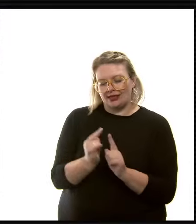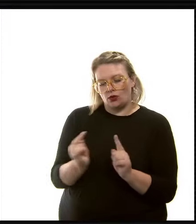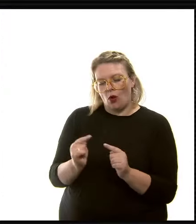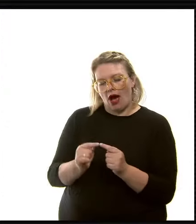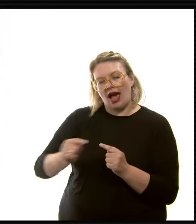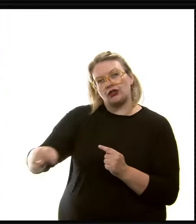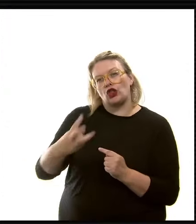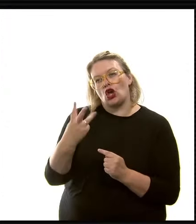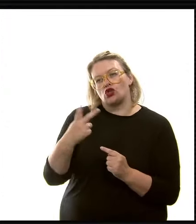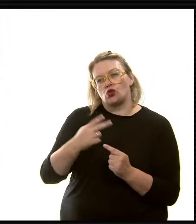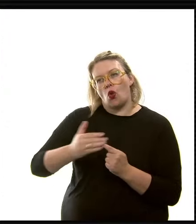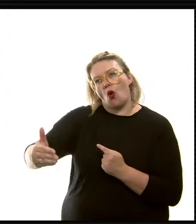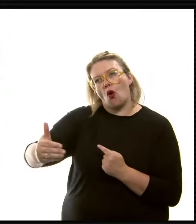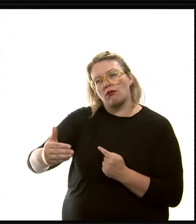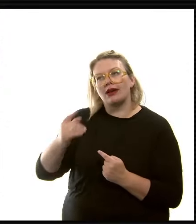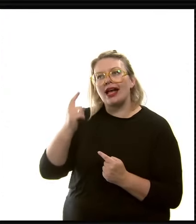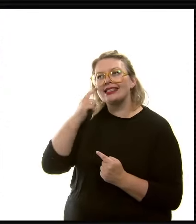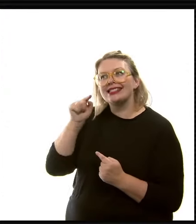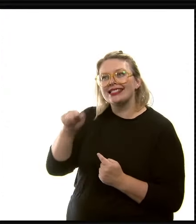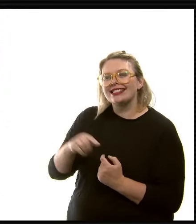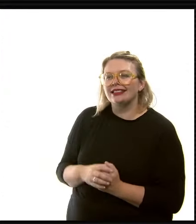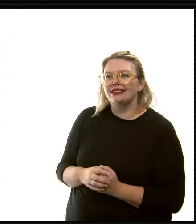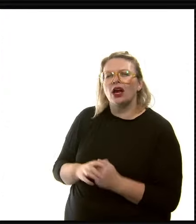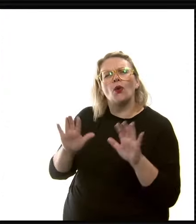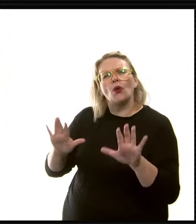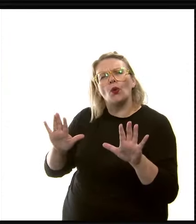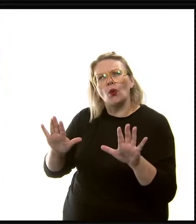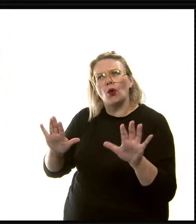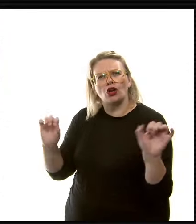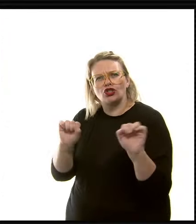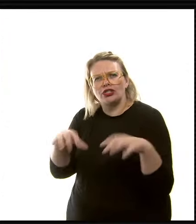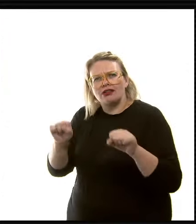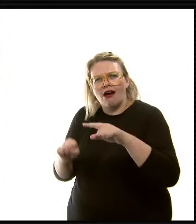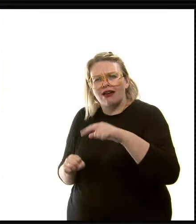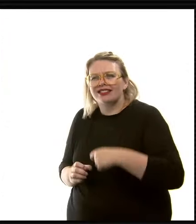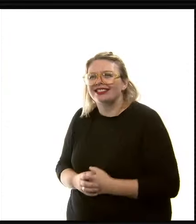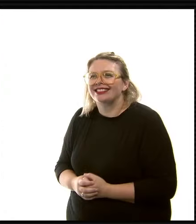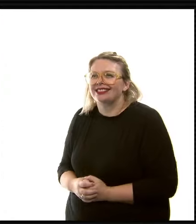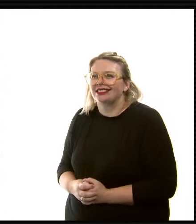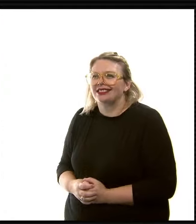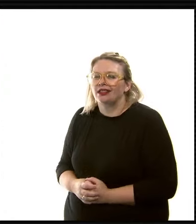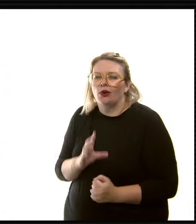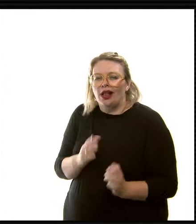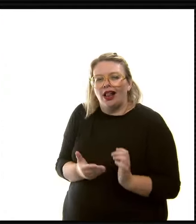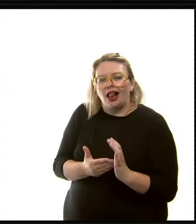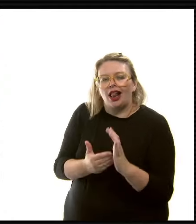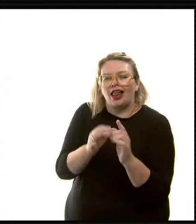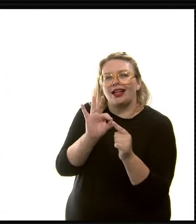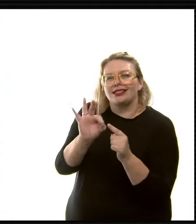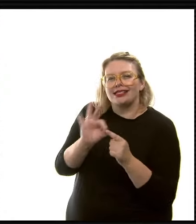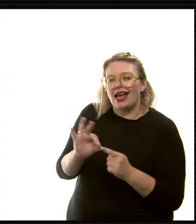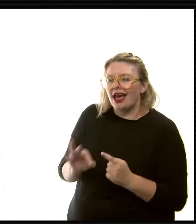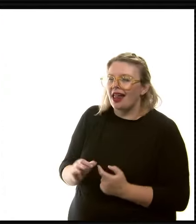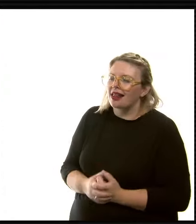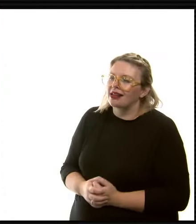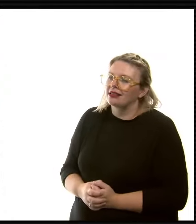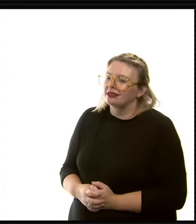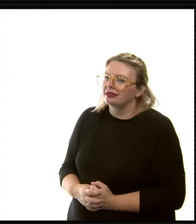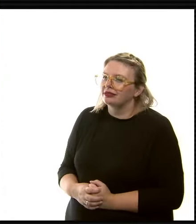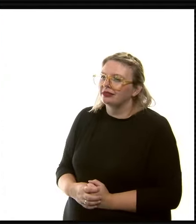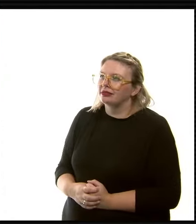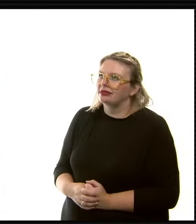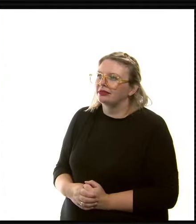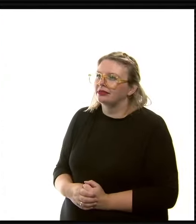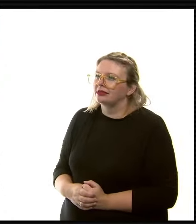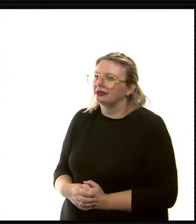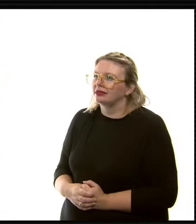long. Can you show me your stuff? Don't get your expectations too high. It's very basic. I'm gonna get more detailed and start adding like little bits and